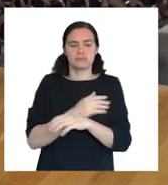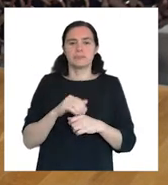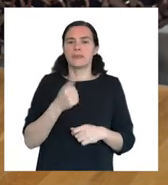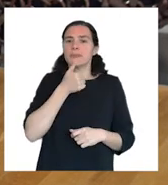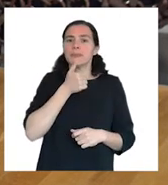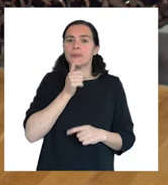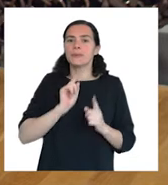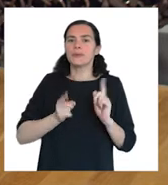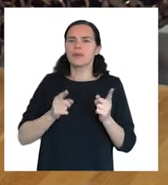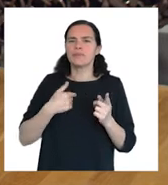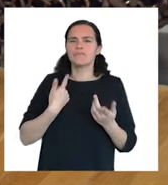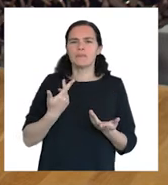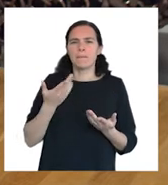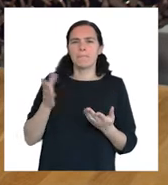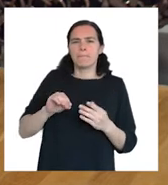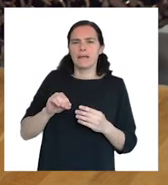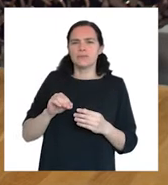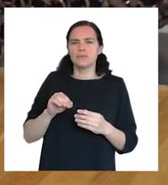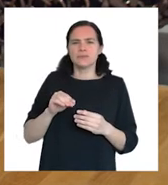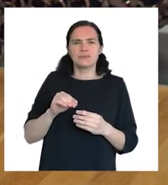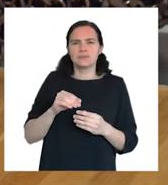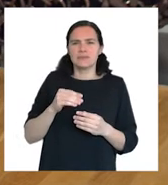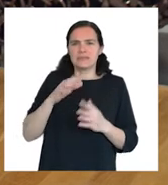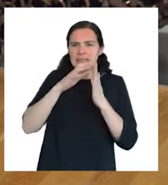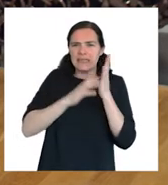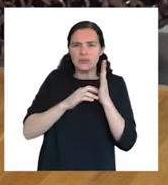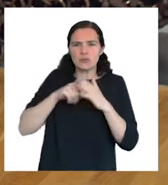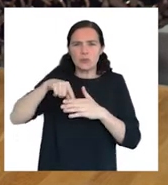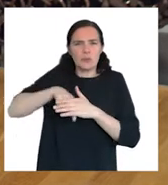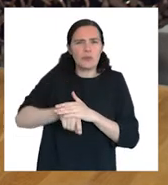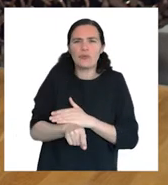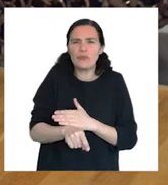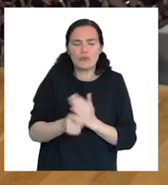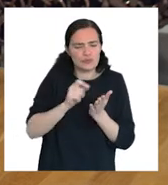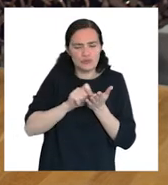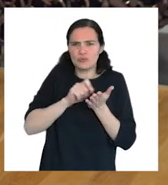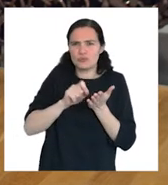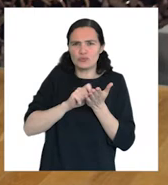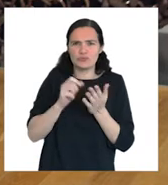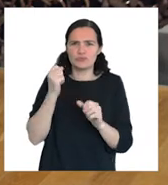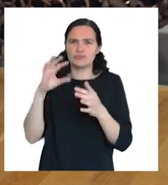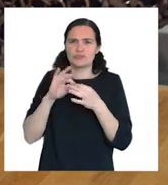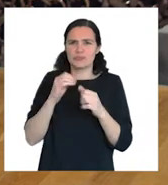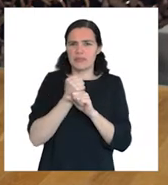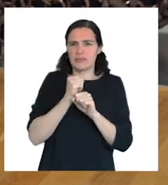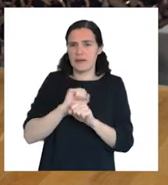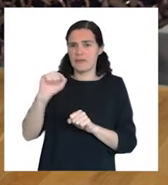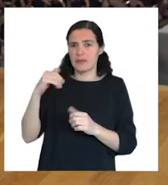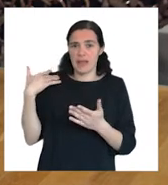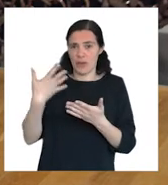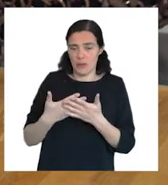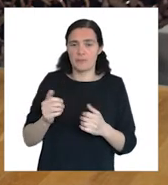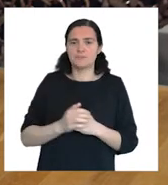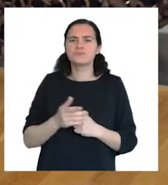was so impressed that he decided that it was one of the most profound writing about his work